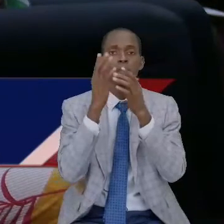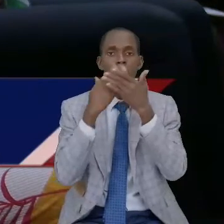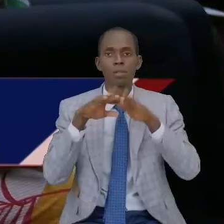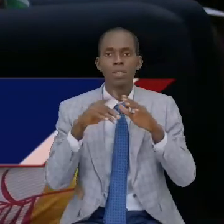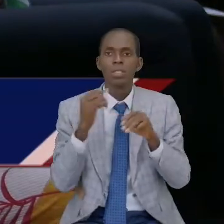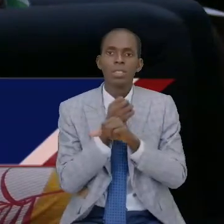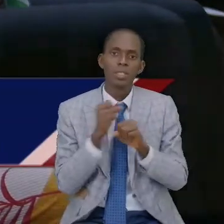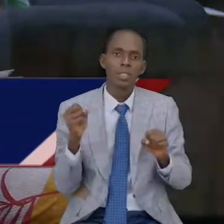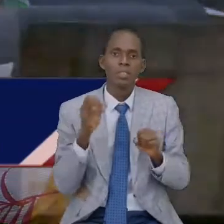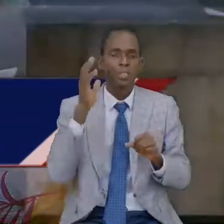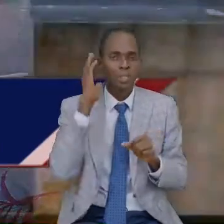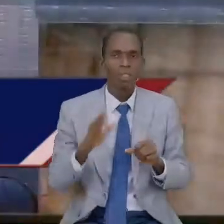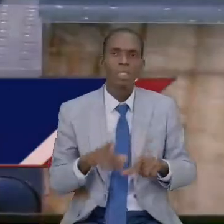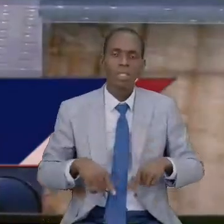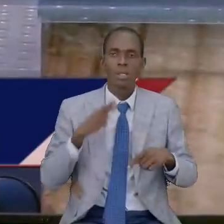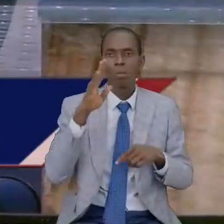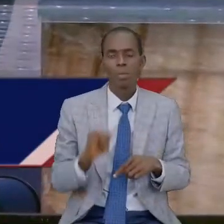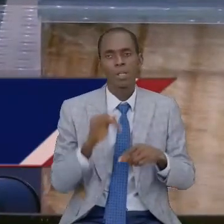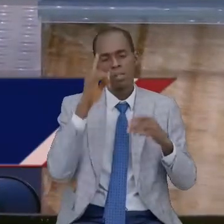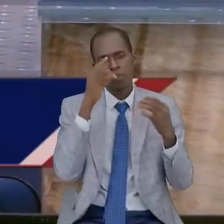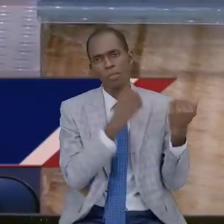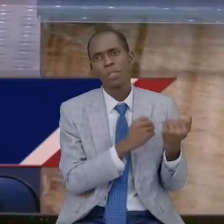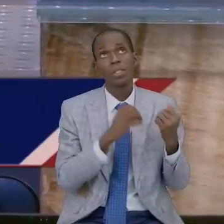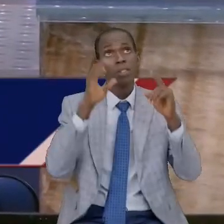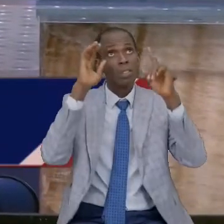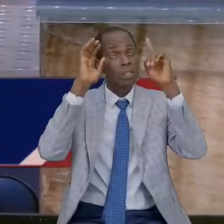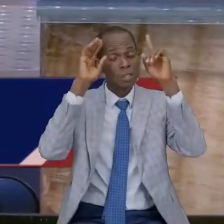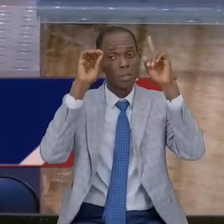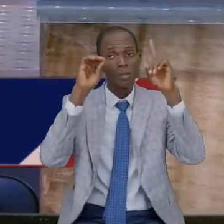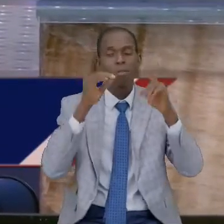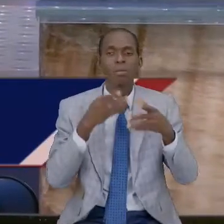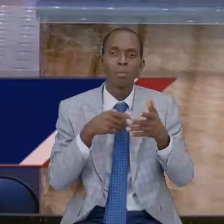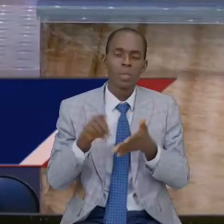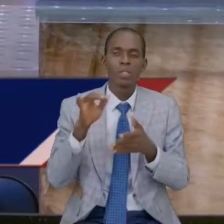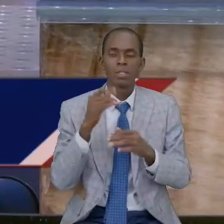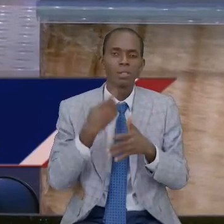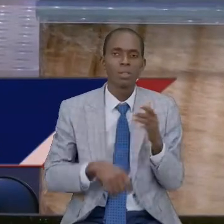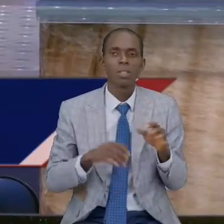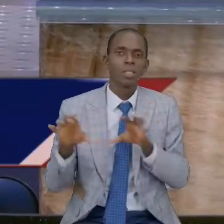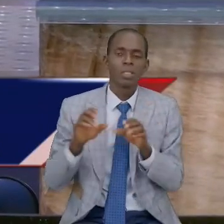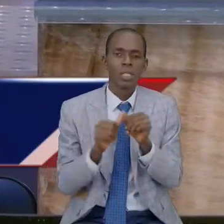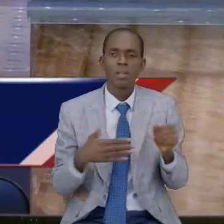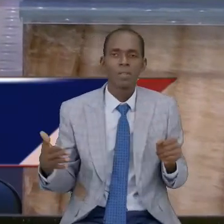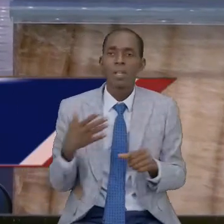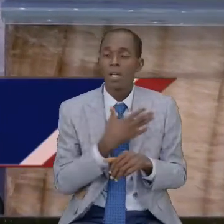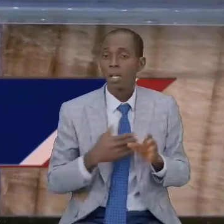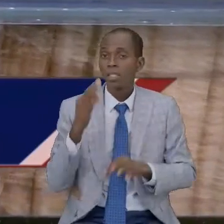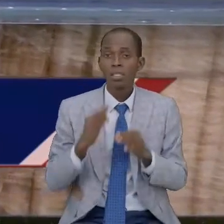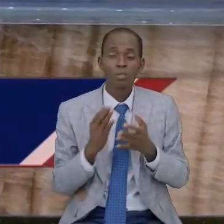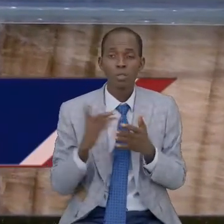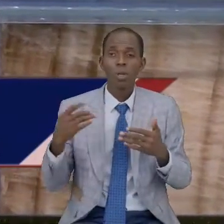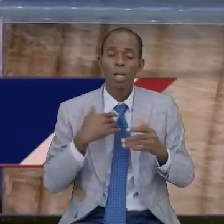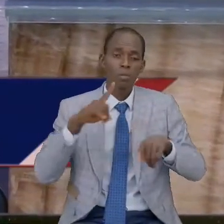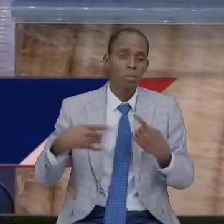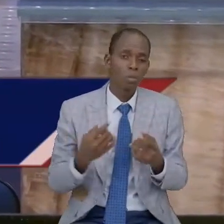heaven, the just shall live by faith. He paid the price. He did everything. And even